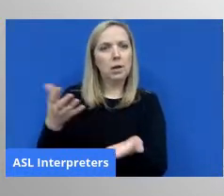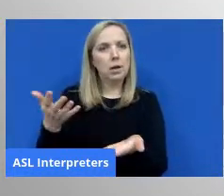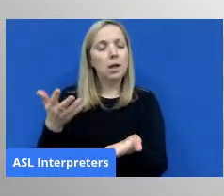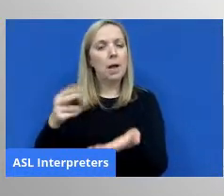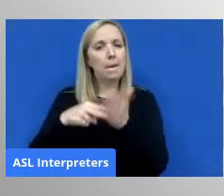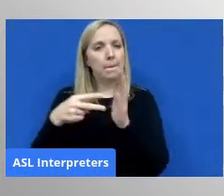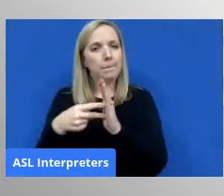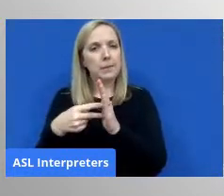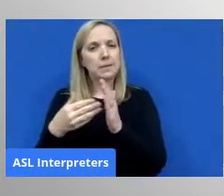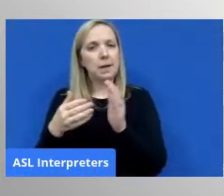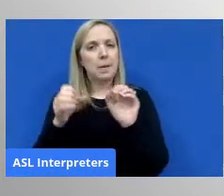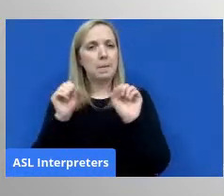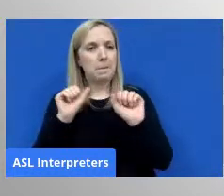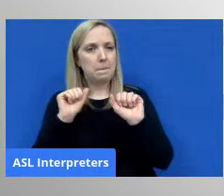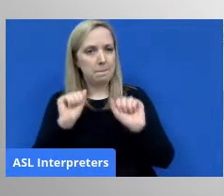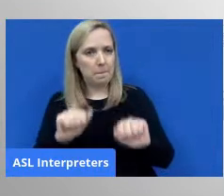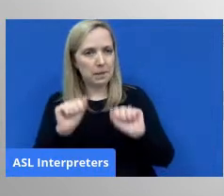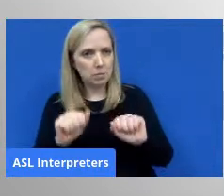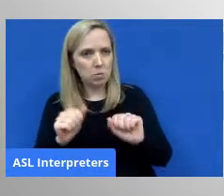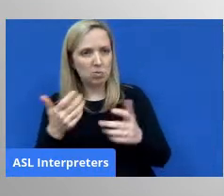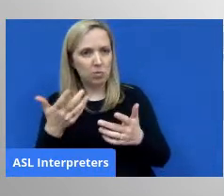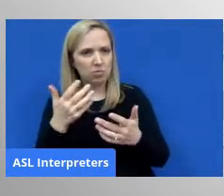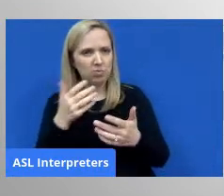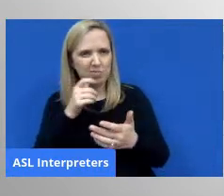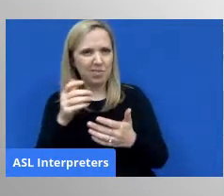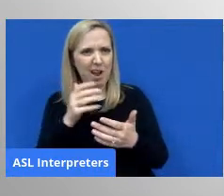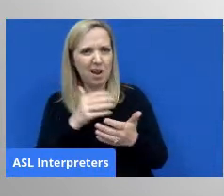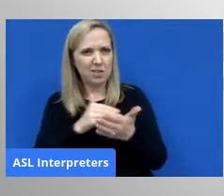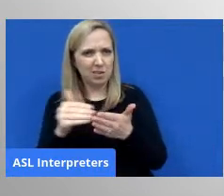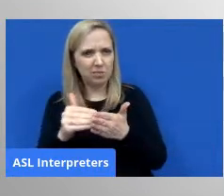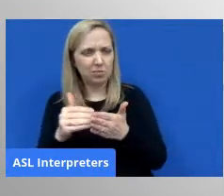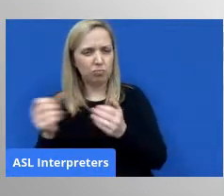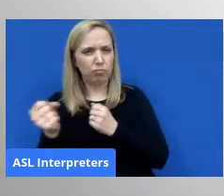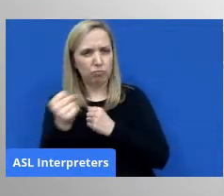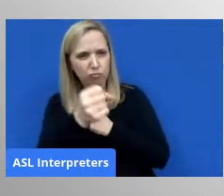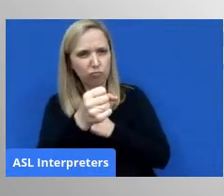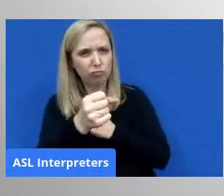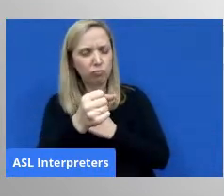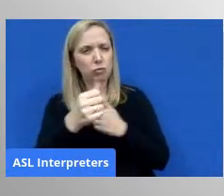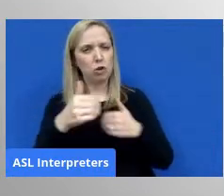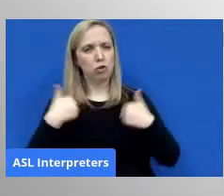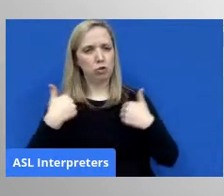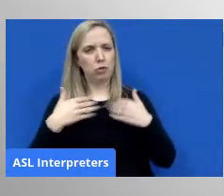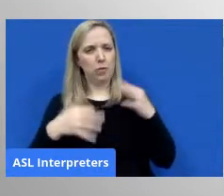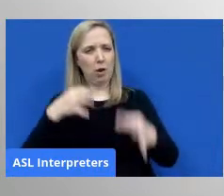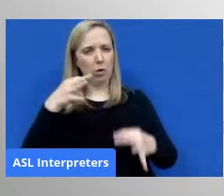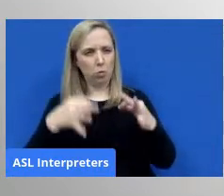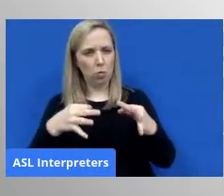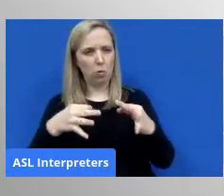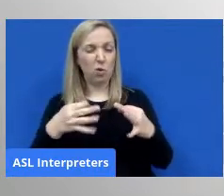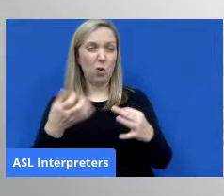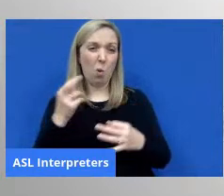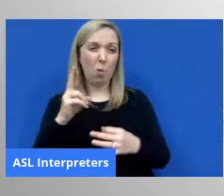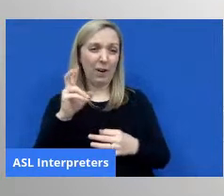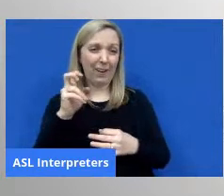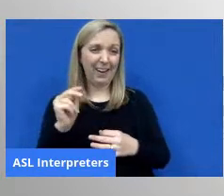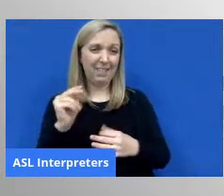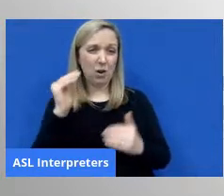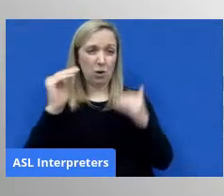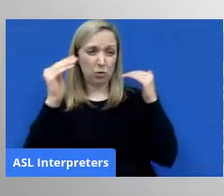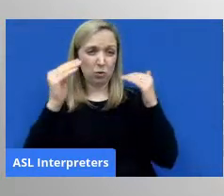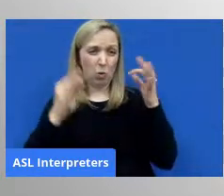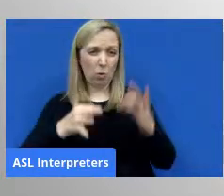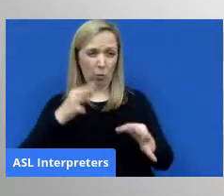juvenile court or even adult court. So just looking at our policies, looking at how our